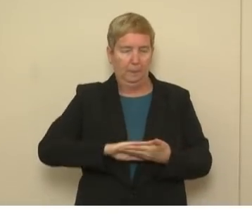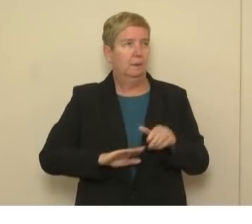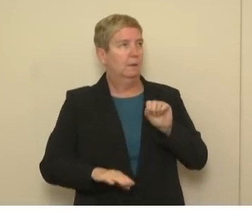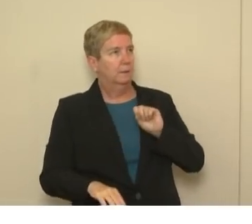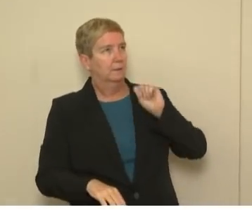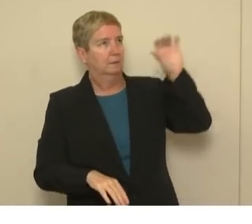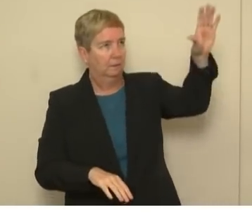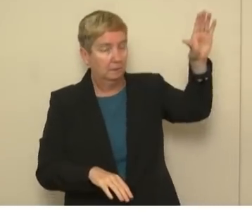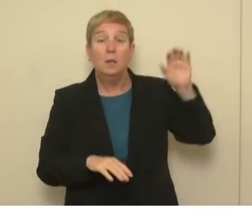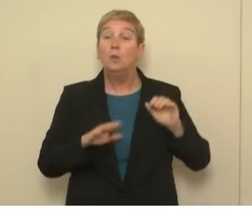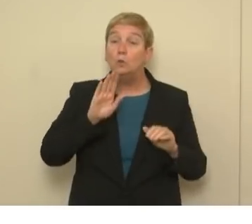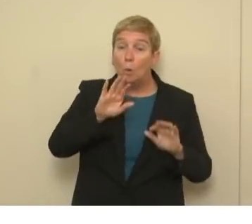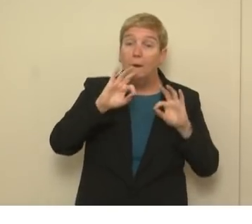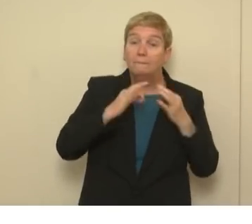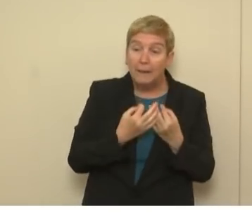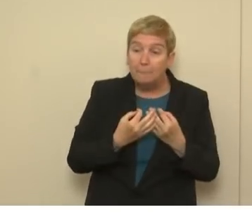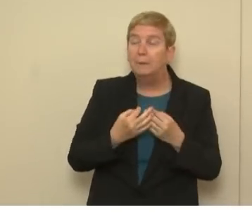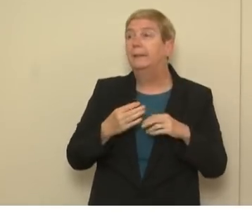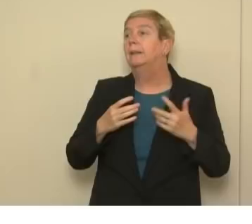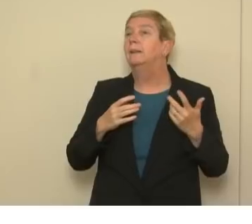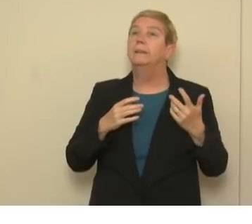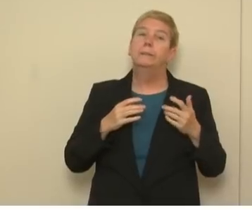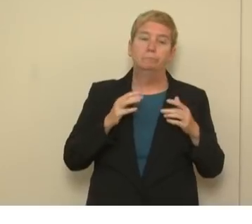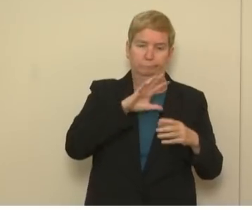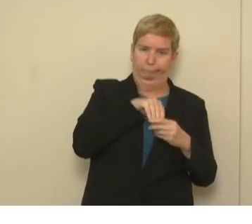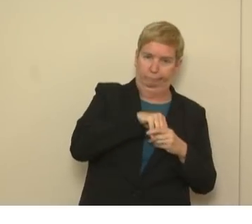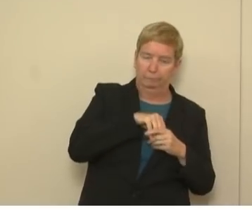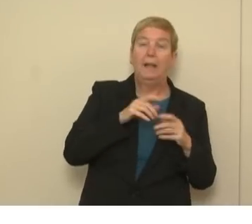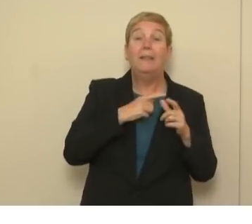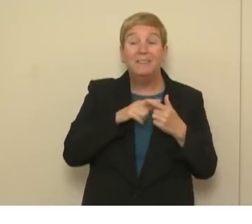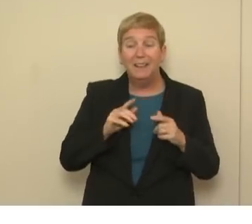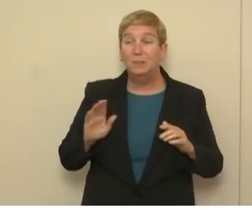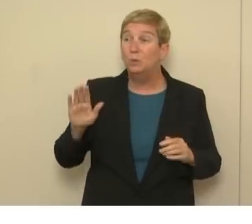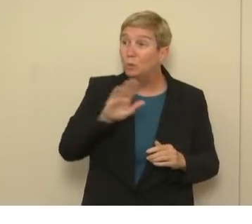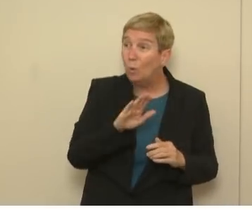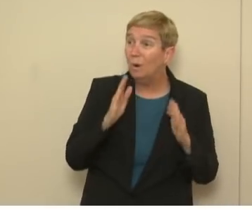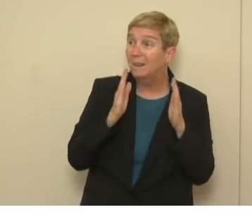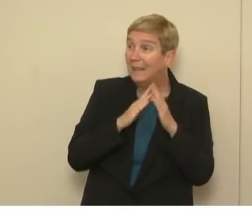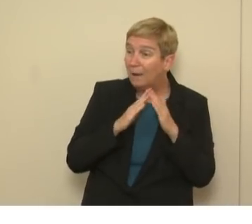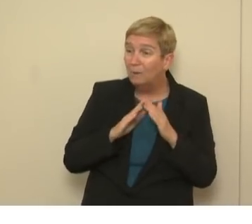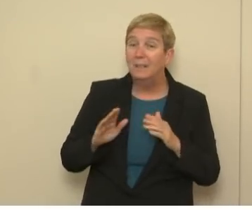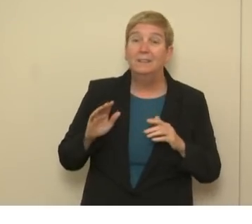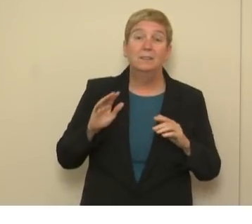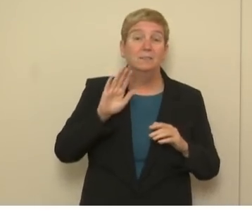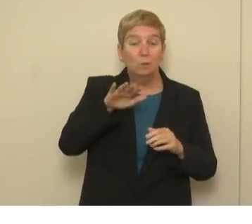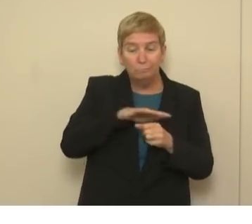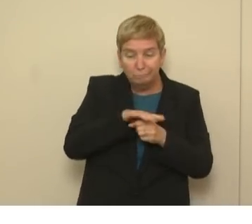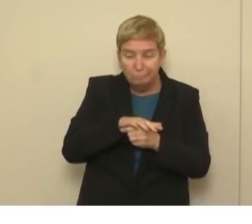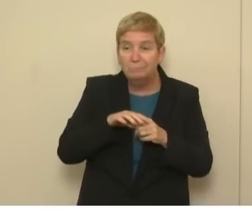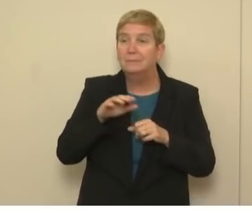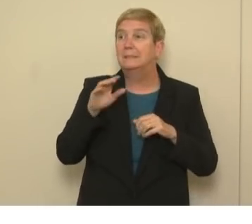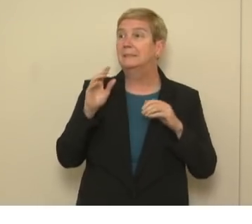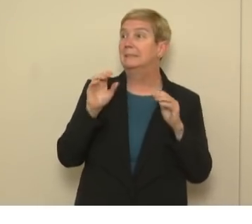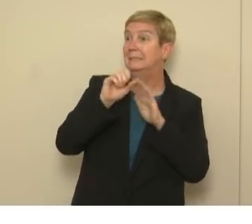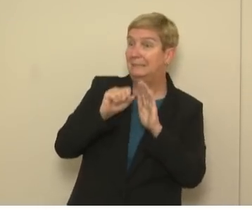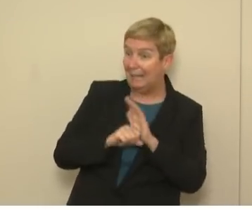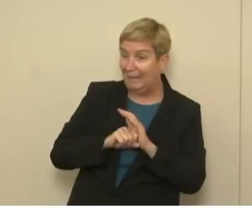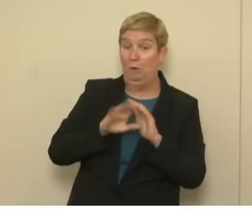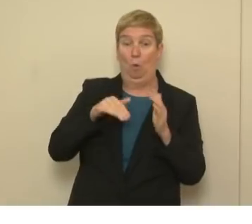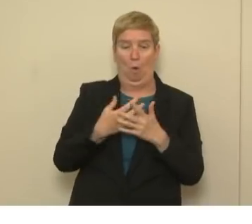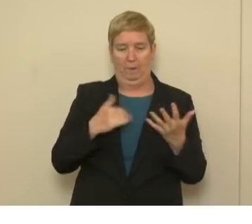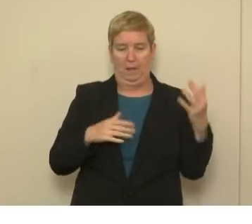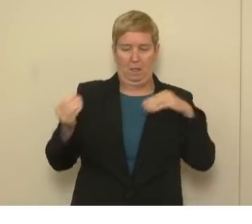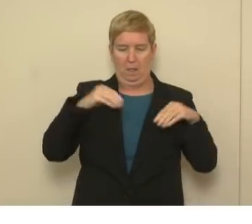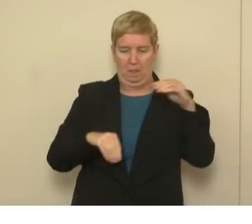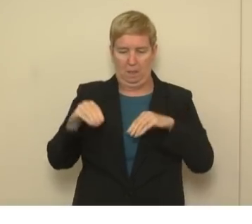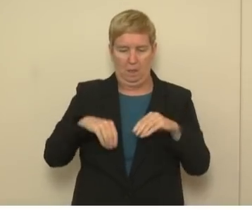family, in your community, in your county, in this great state of New Mexico, in order for us to be able to go back to the federal government